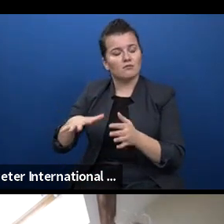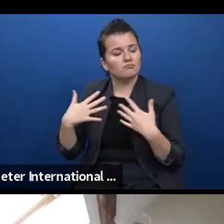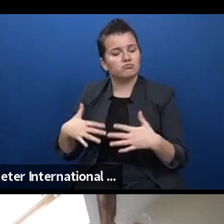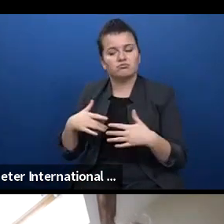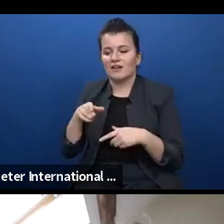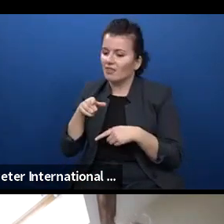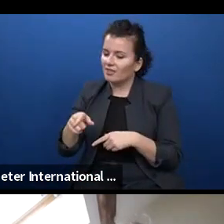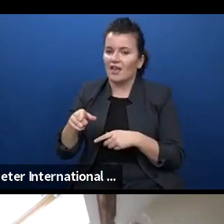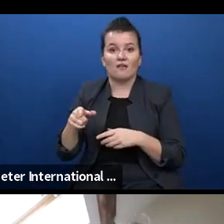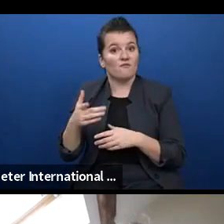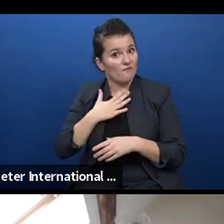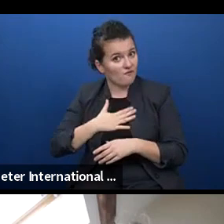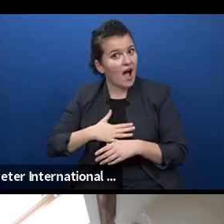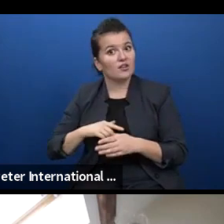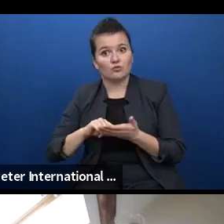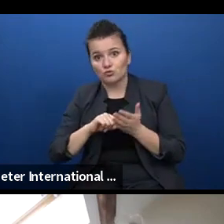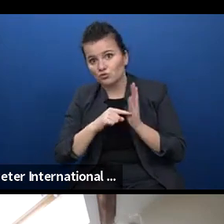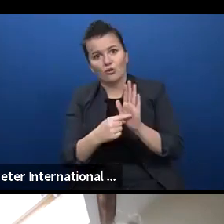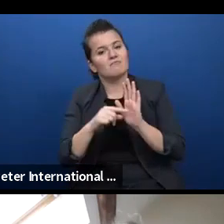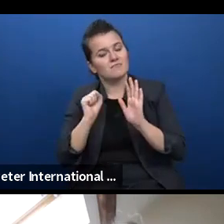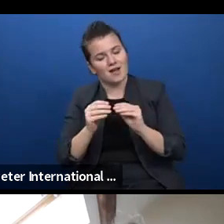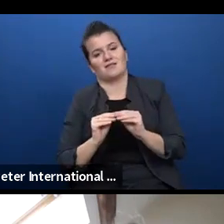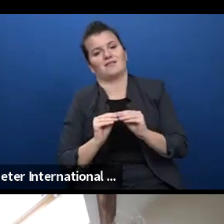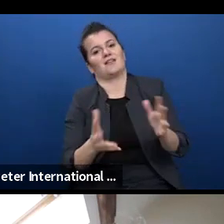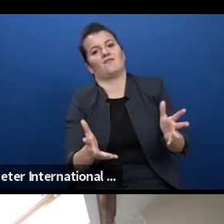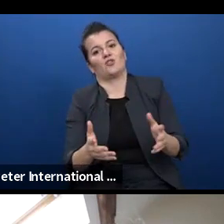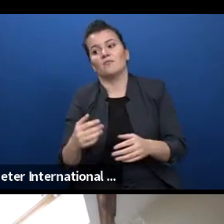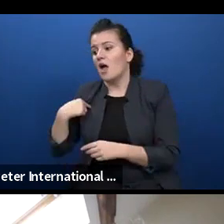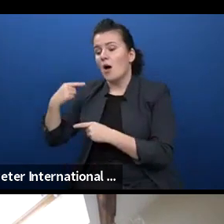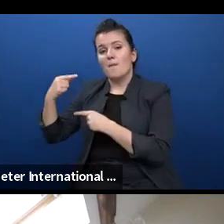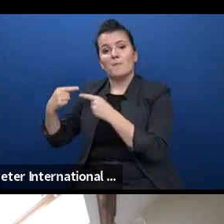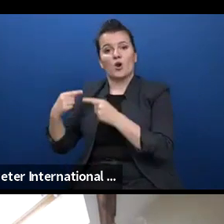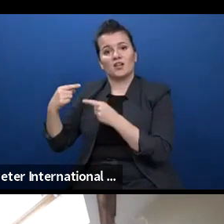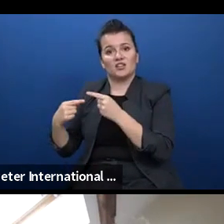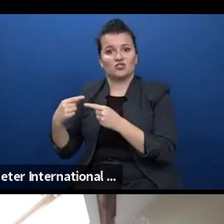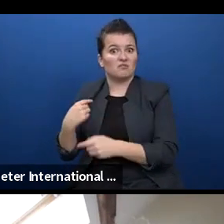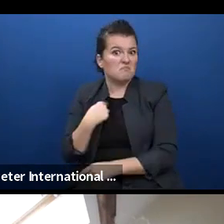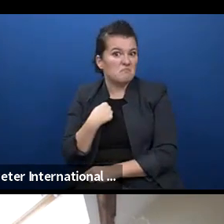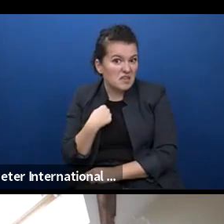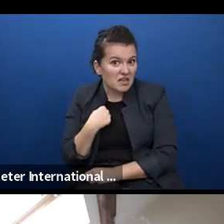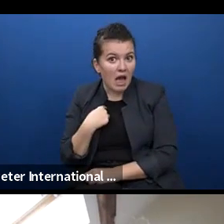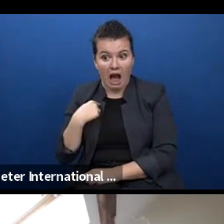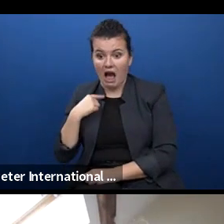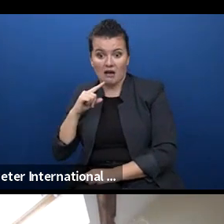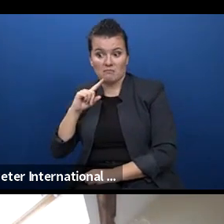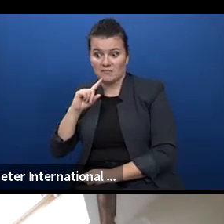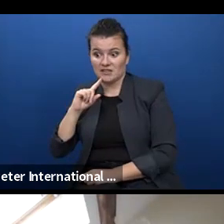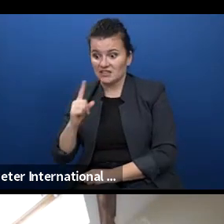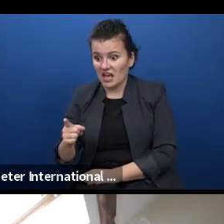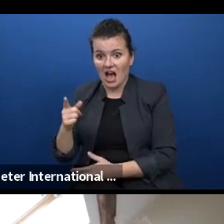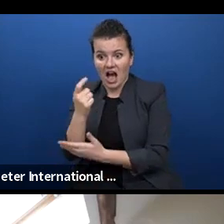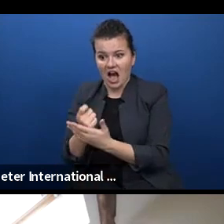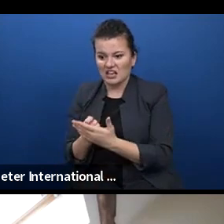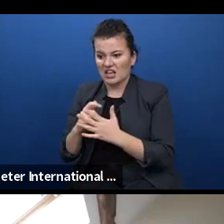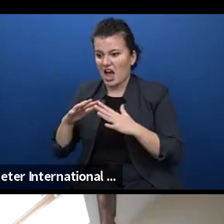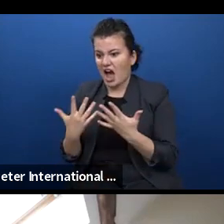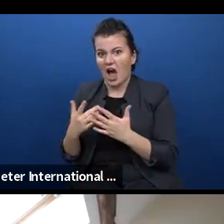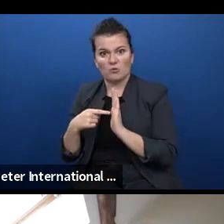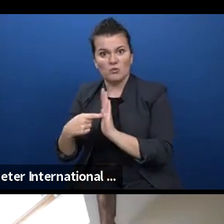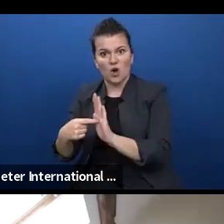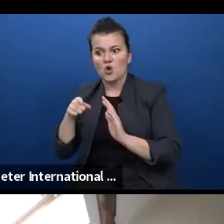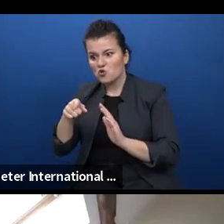so. Because I, as politician, cannot, will not, and must not tell artists what to do and what to focus